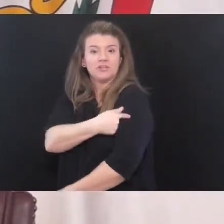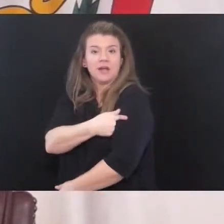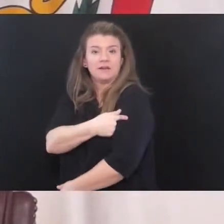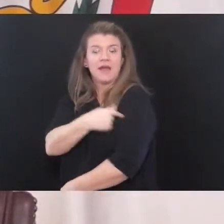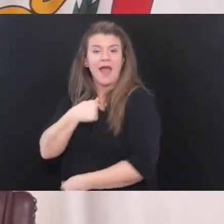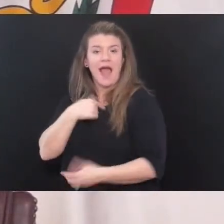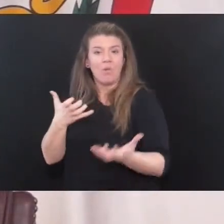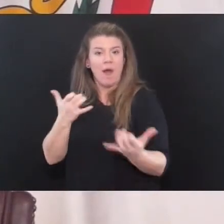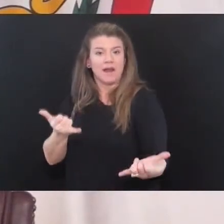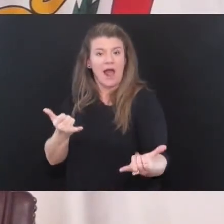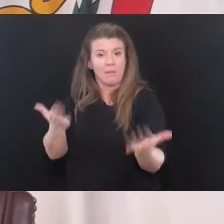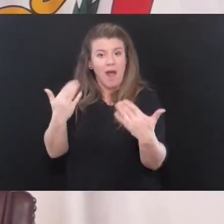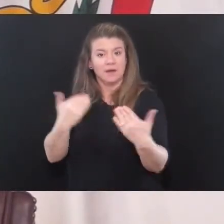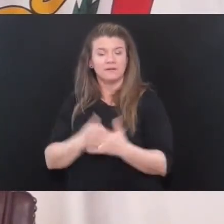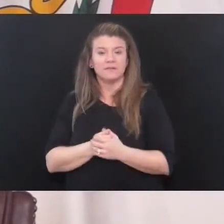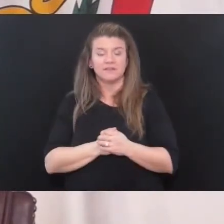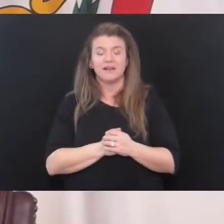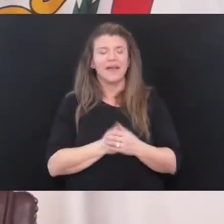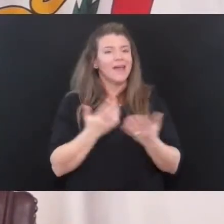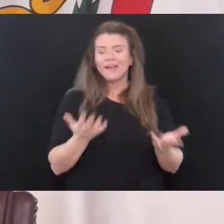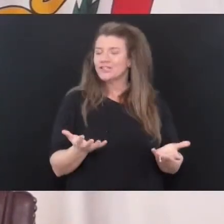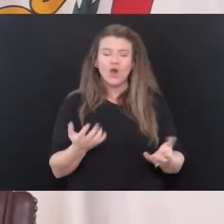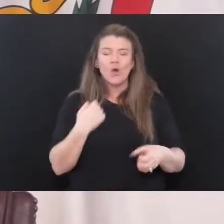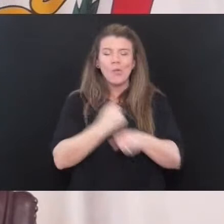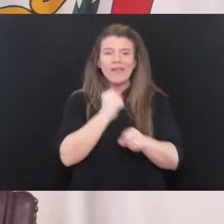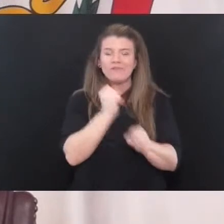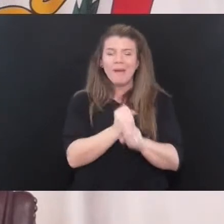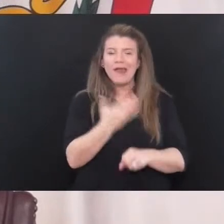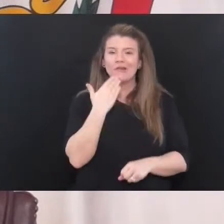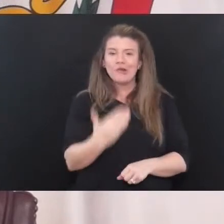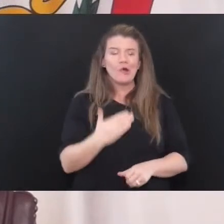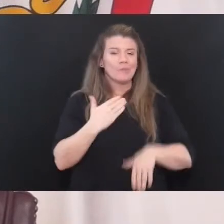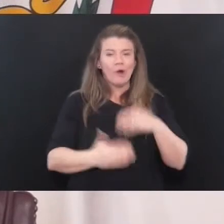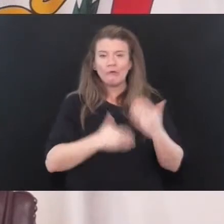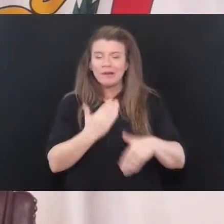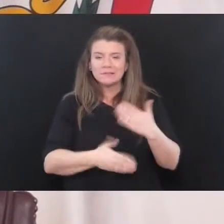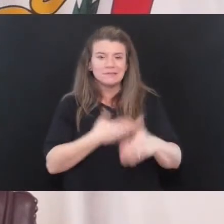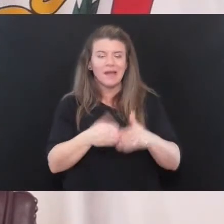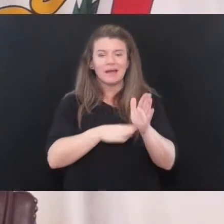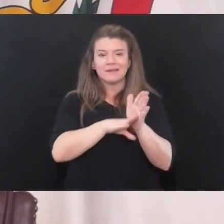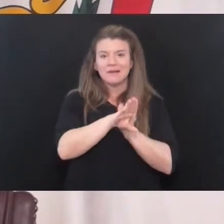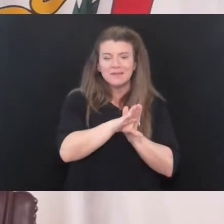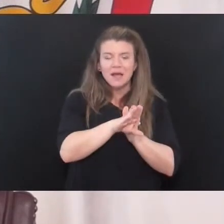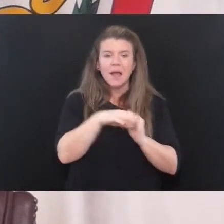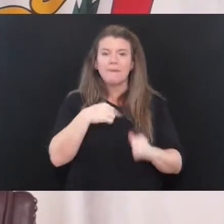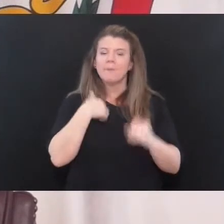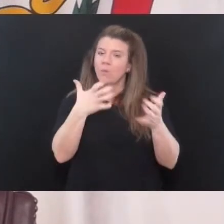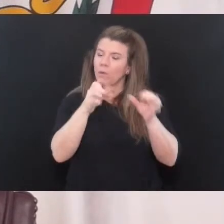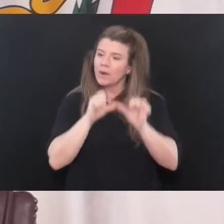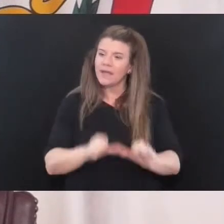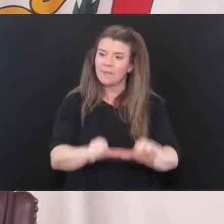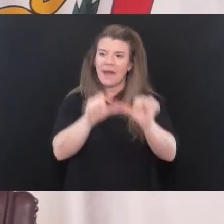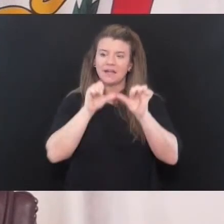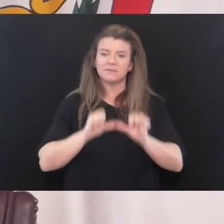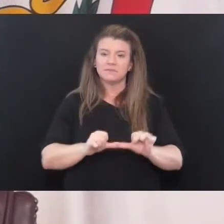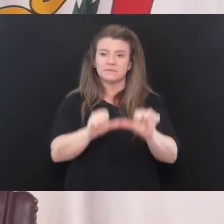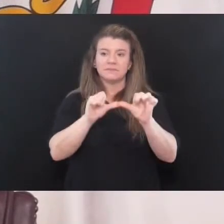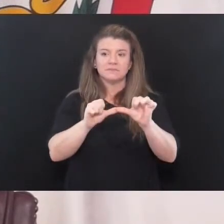shot too. And so we've made really good headway, but we want to keep at it, Phil,